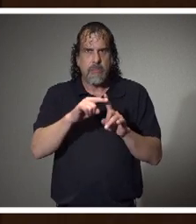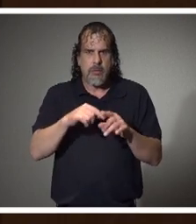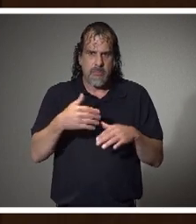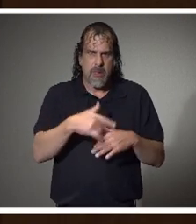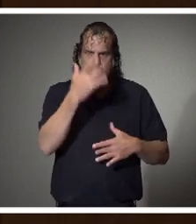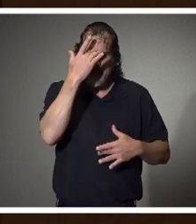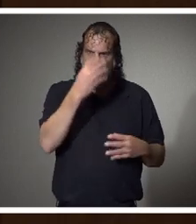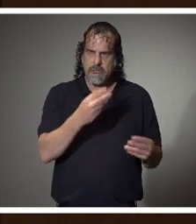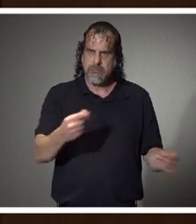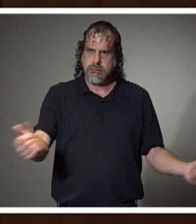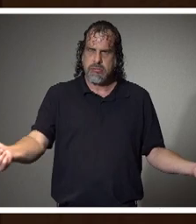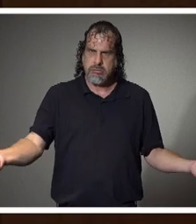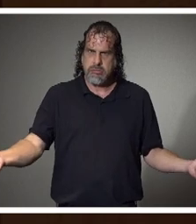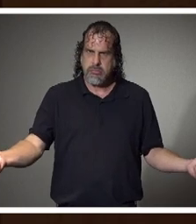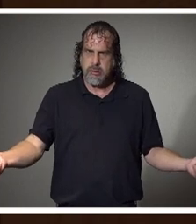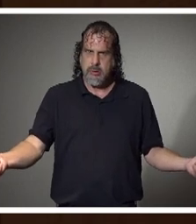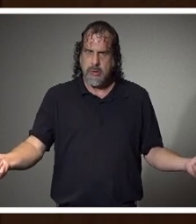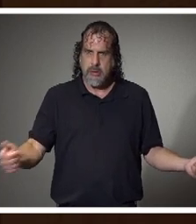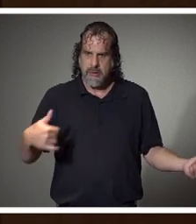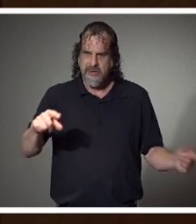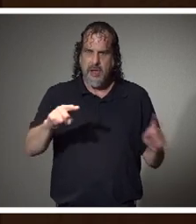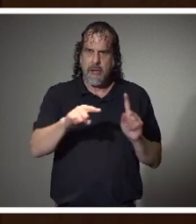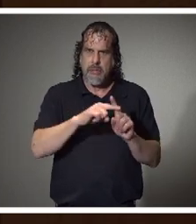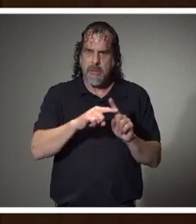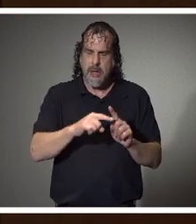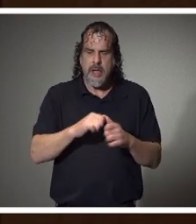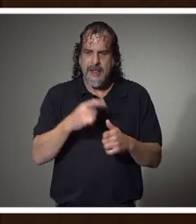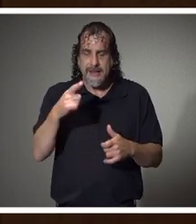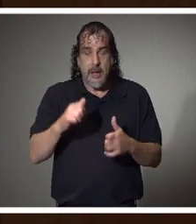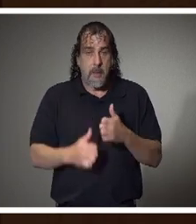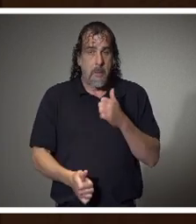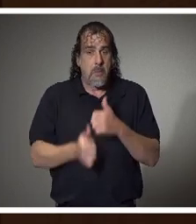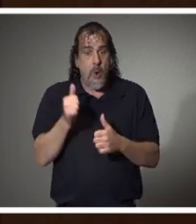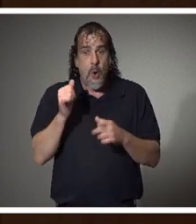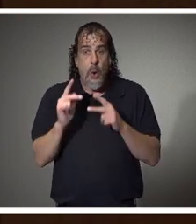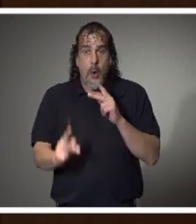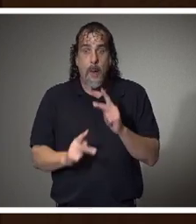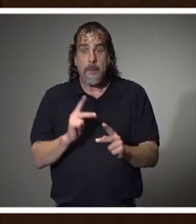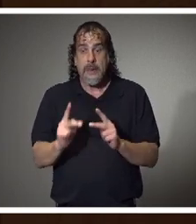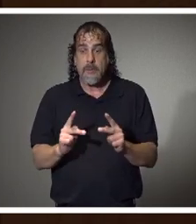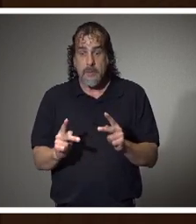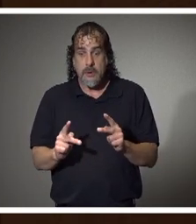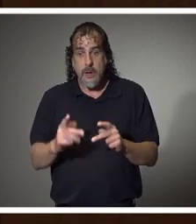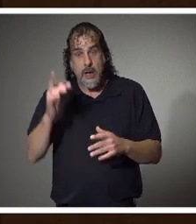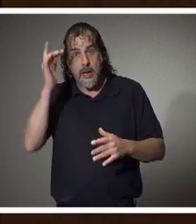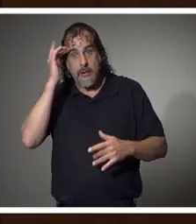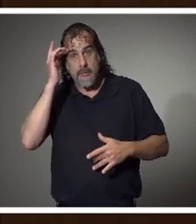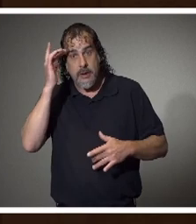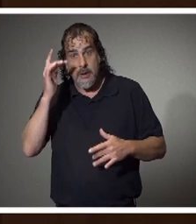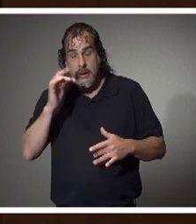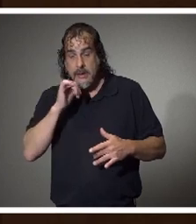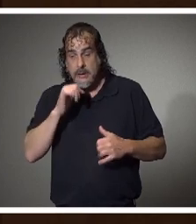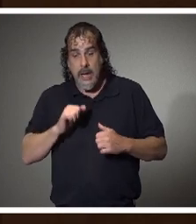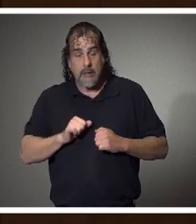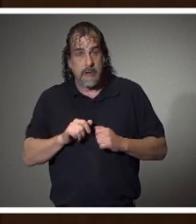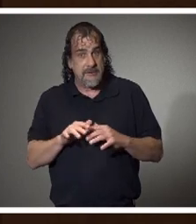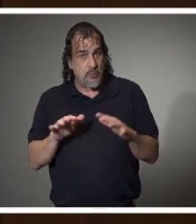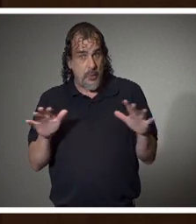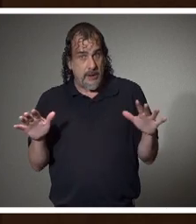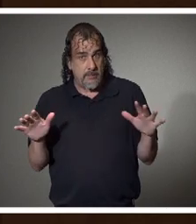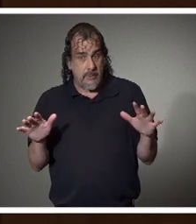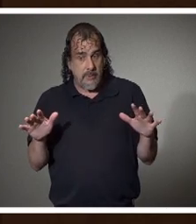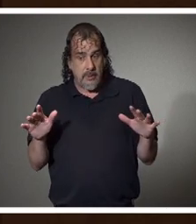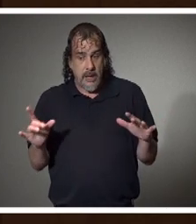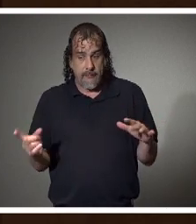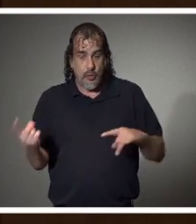CDC that demonstrates that for the vast majority of people, the virus is no longer viable after day